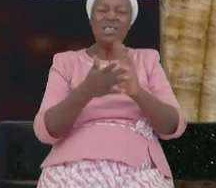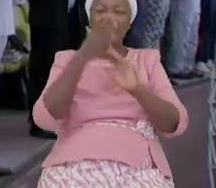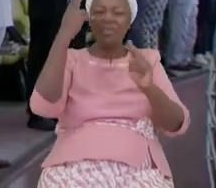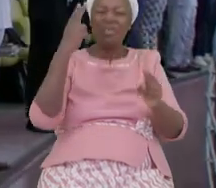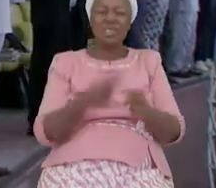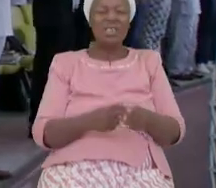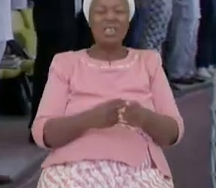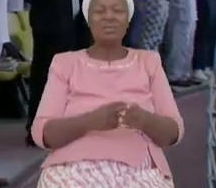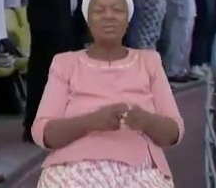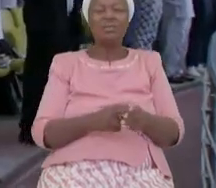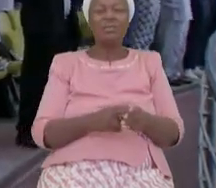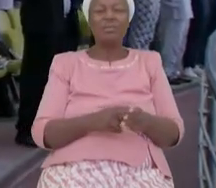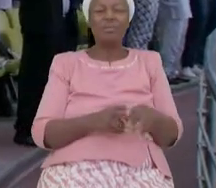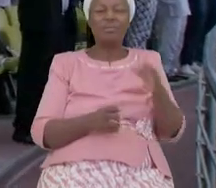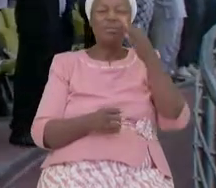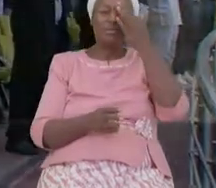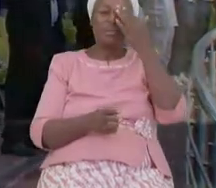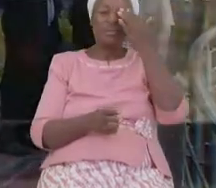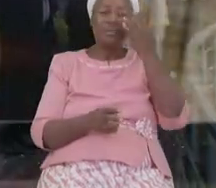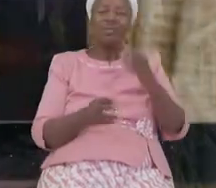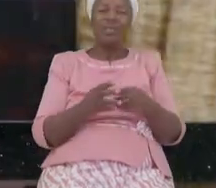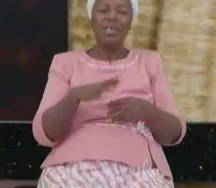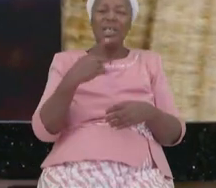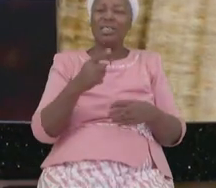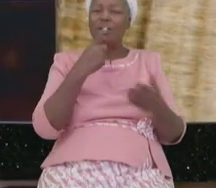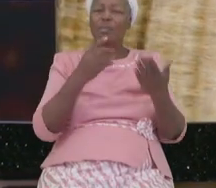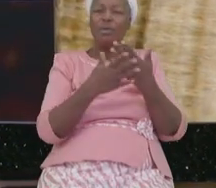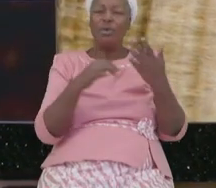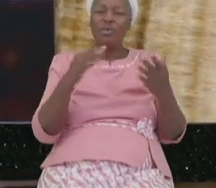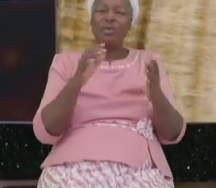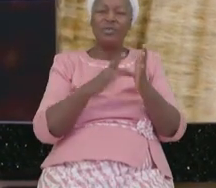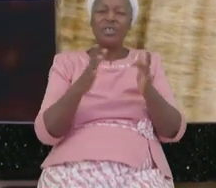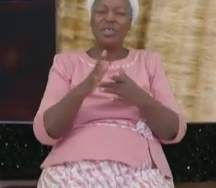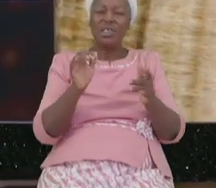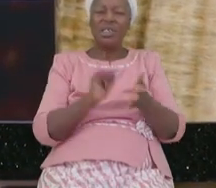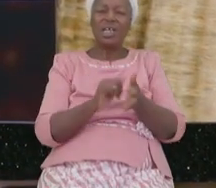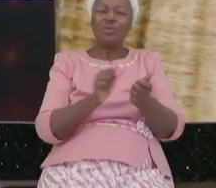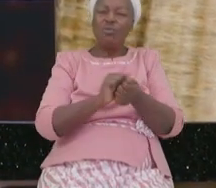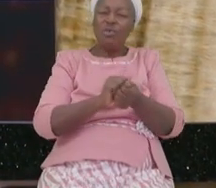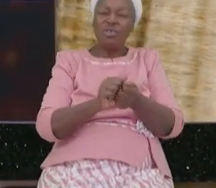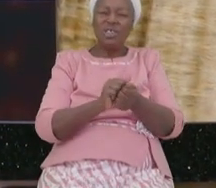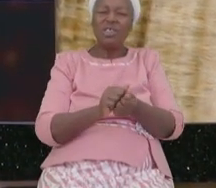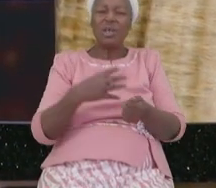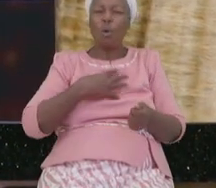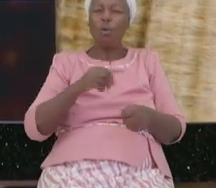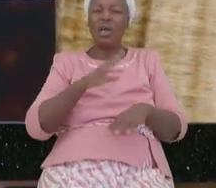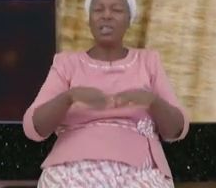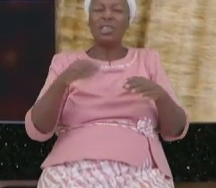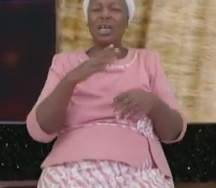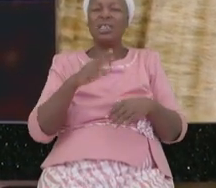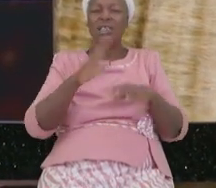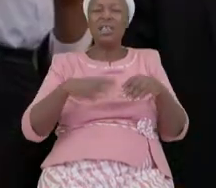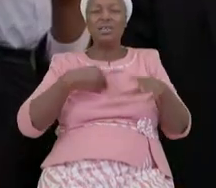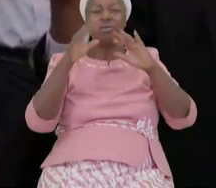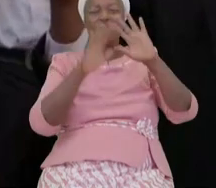Jesus' name. The blood of Jesus that washes whiter than snow, apply it on